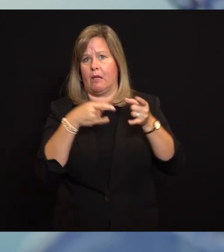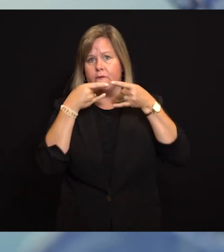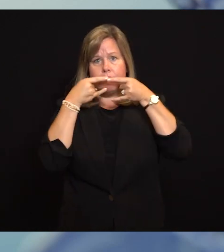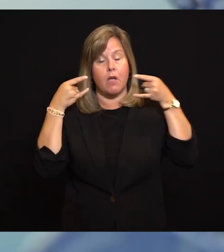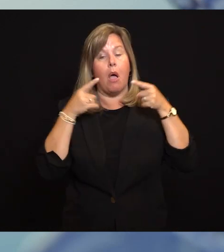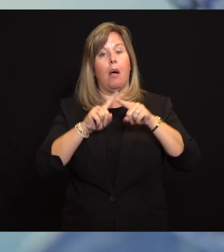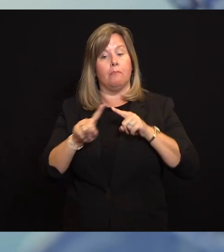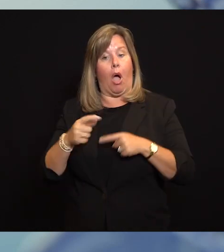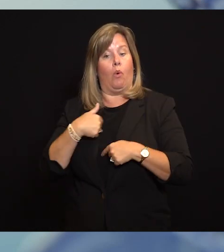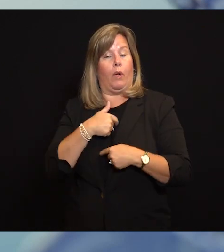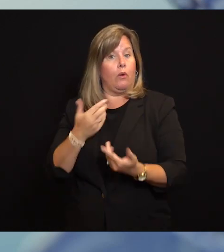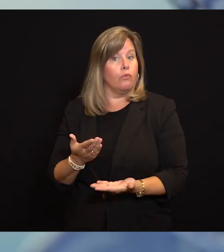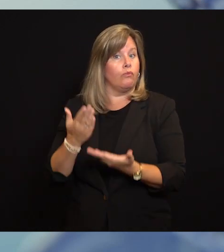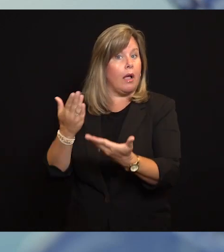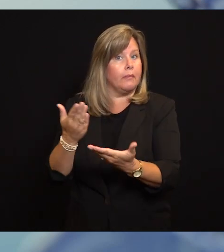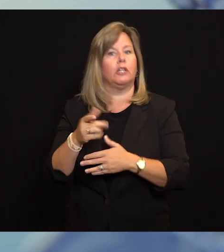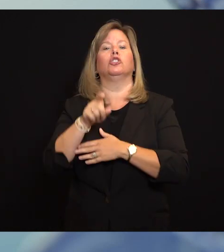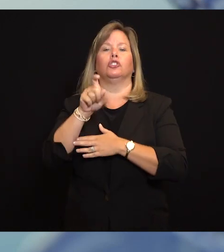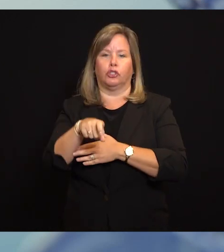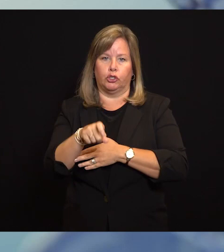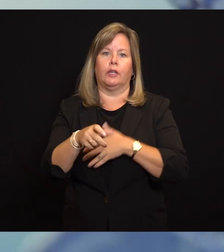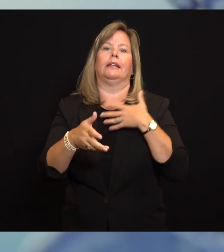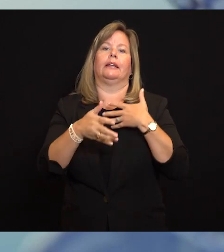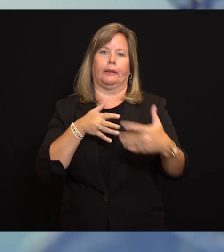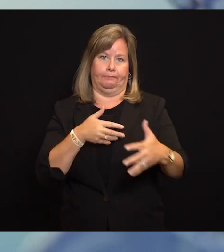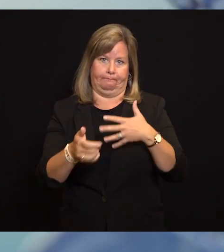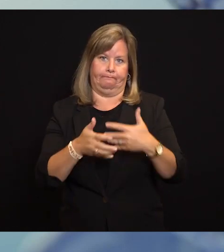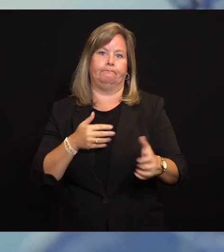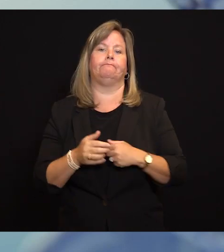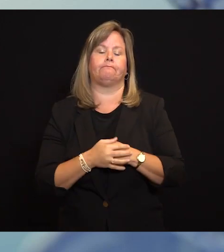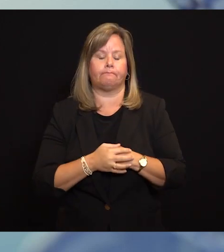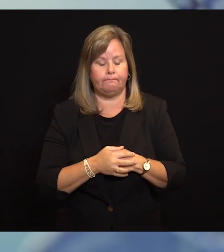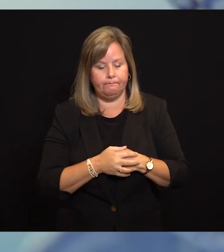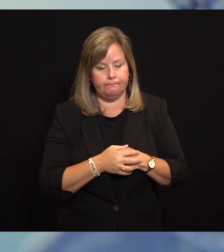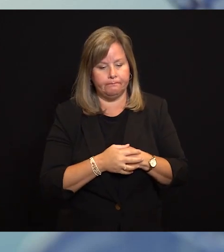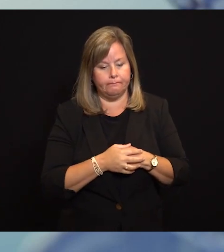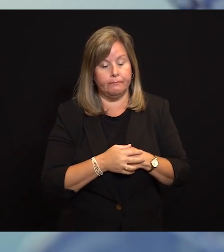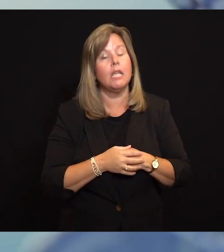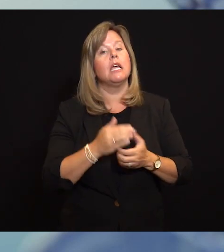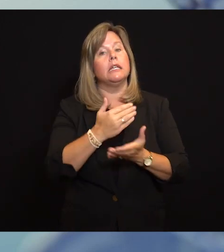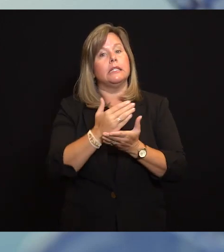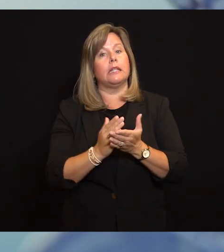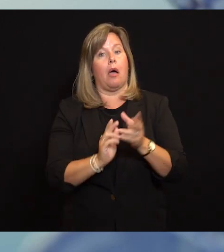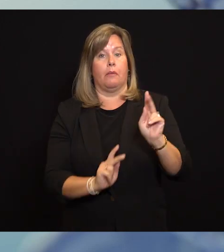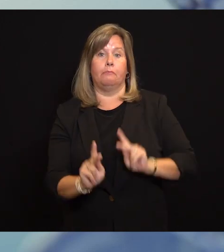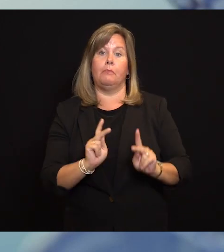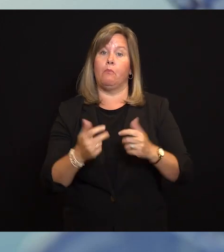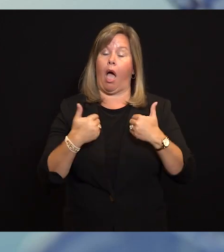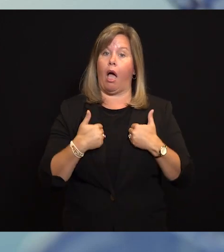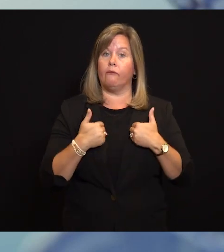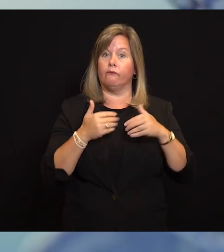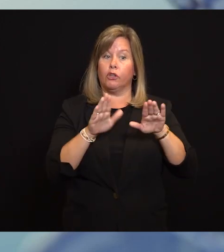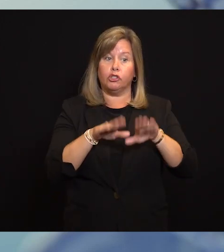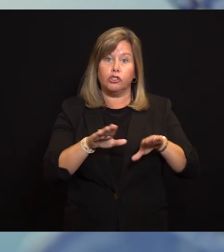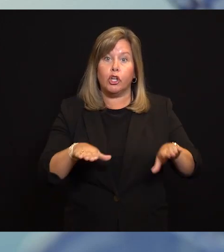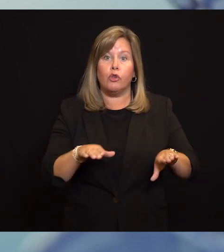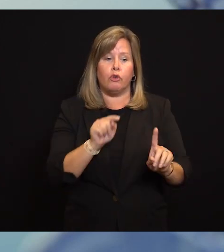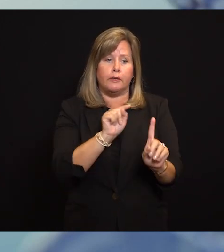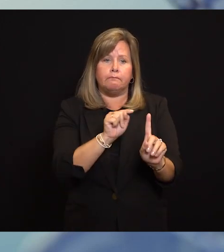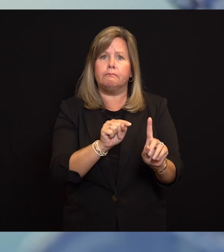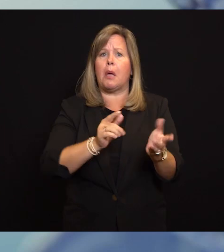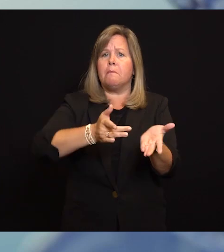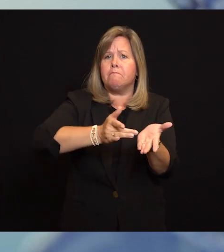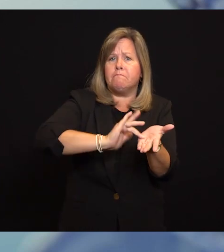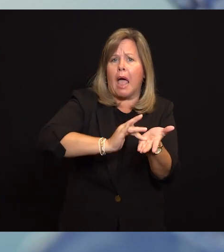be wearing masks as well. Now, some people have children that are medically